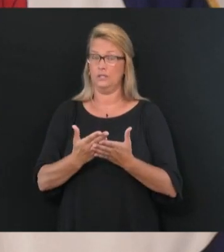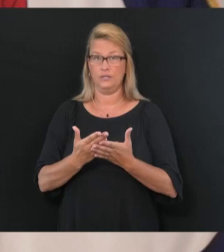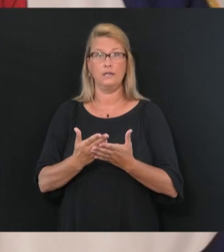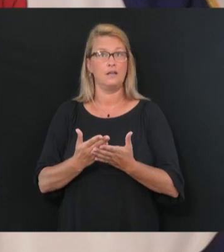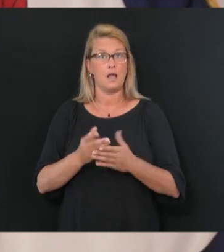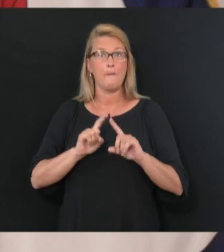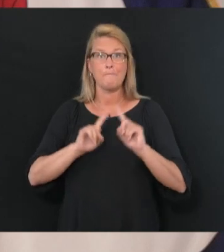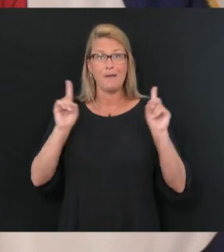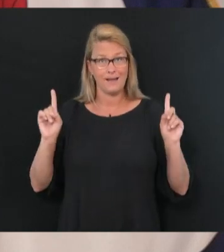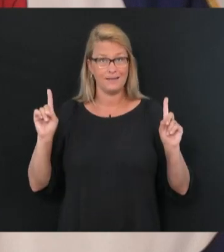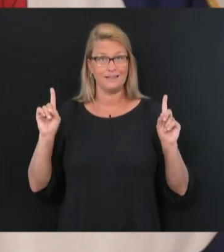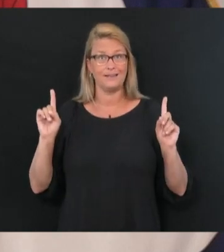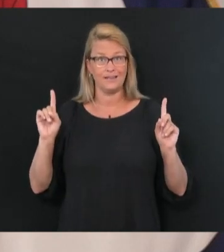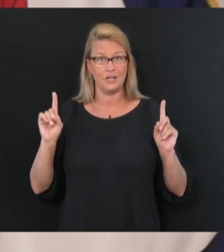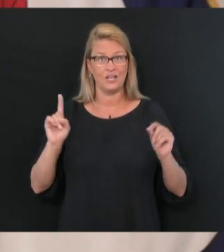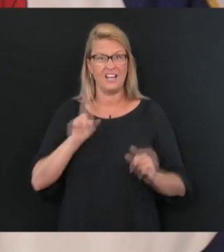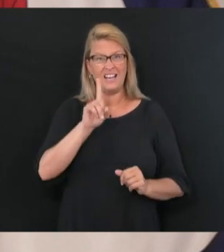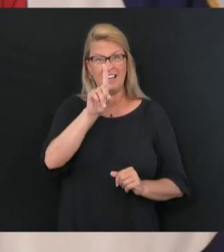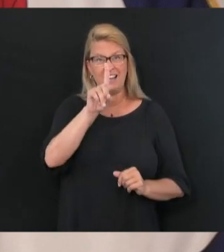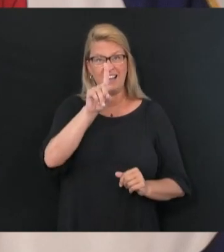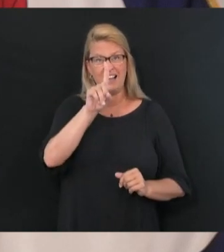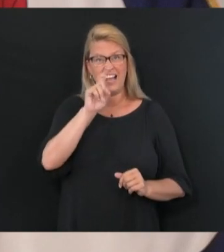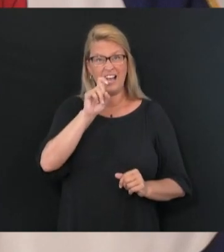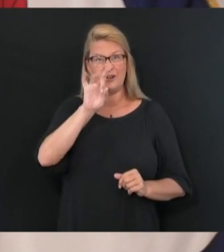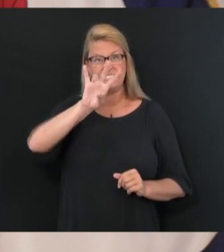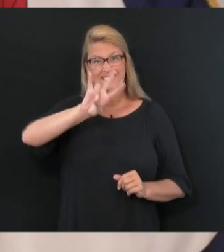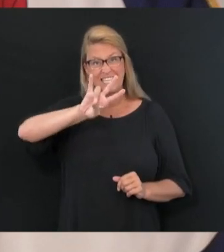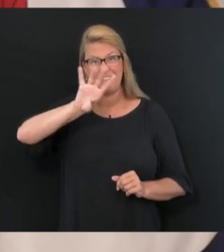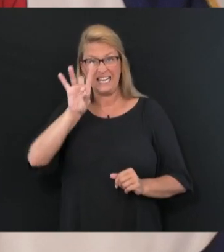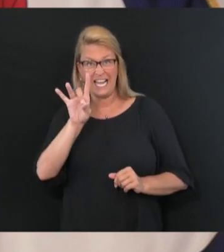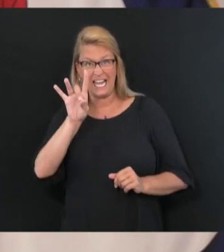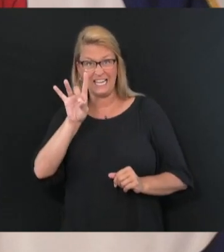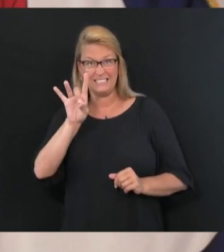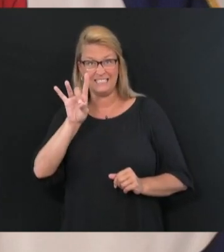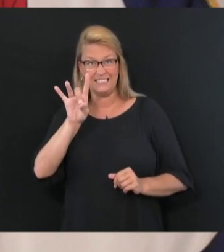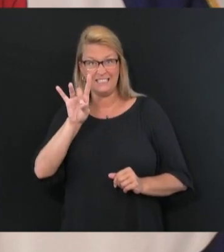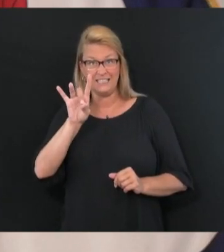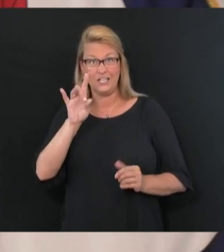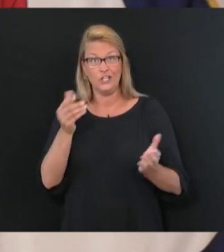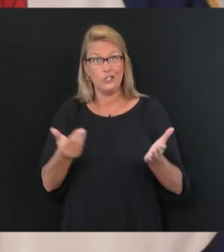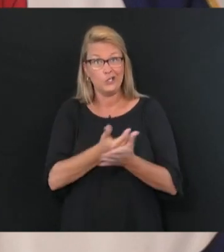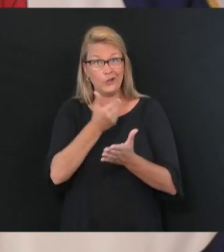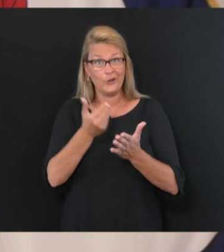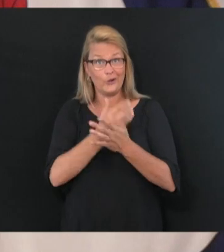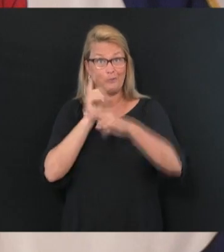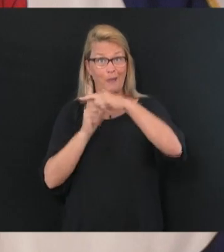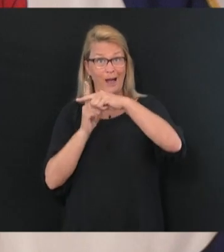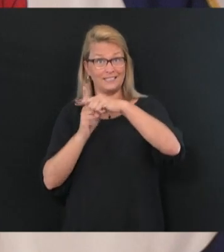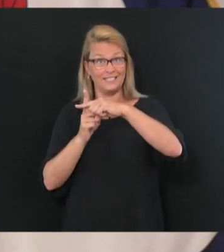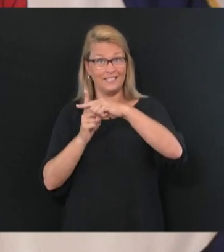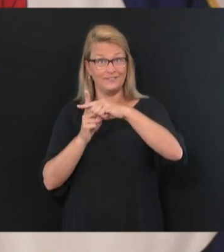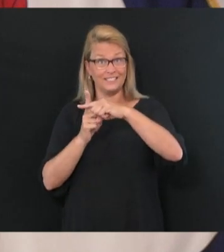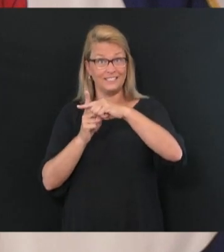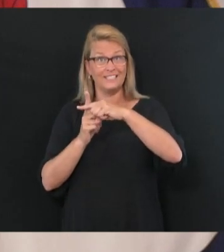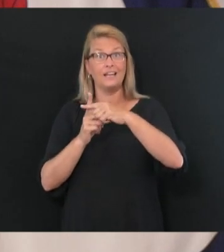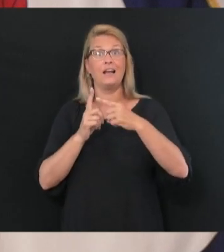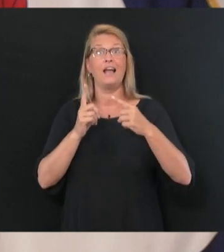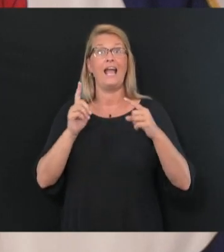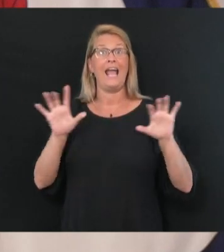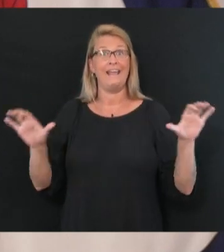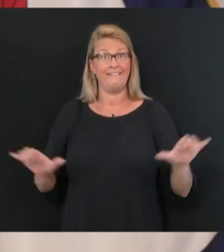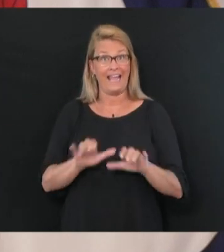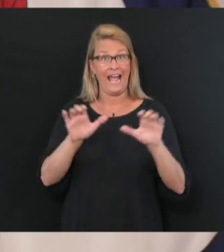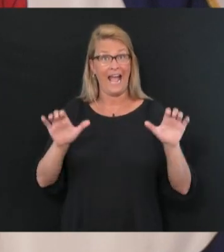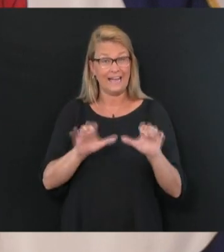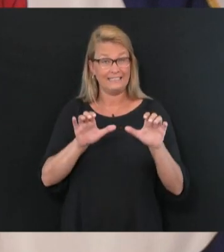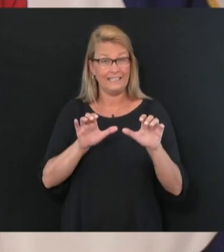did have 178 new cases over the weekend, and our active cases have